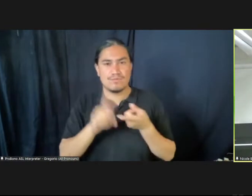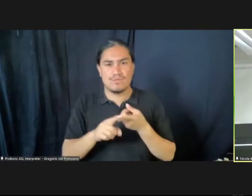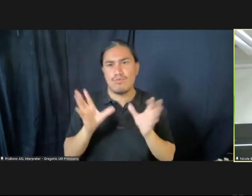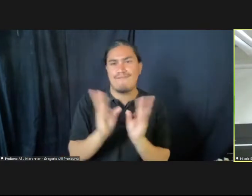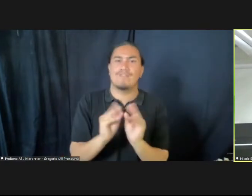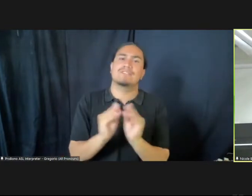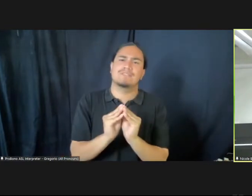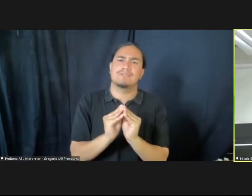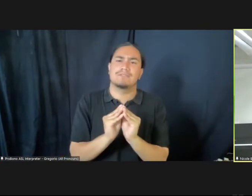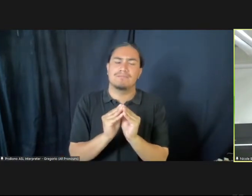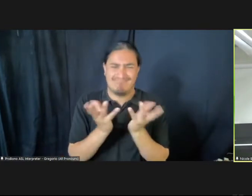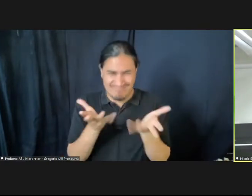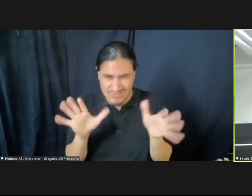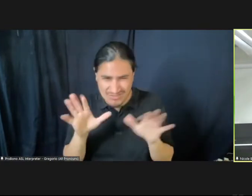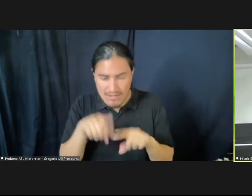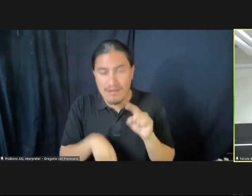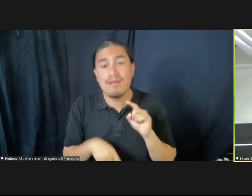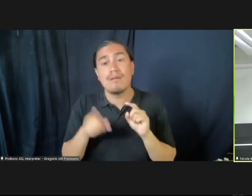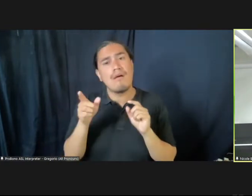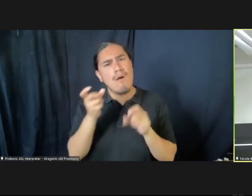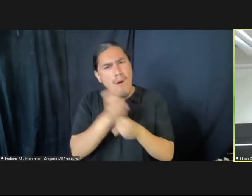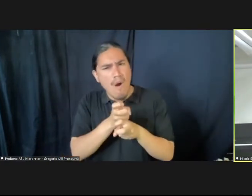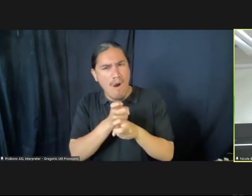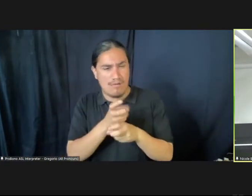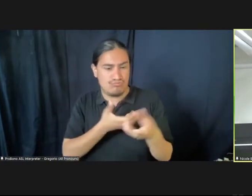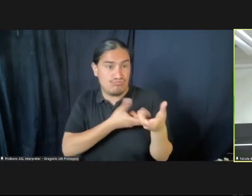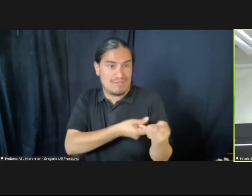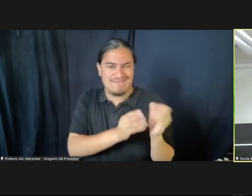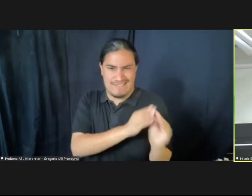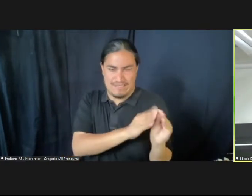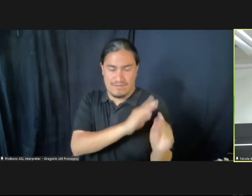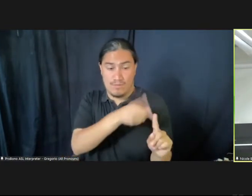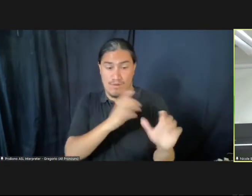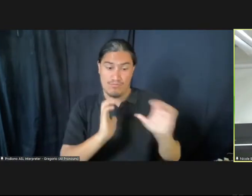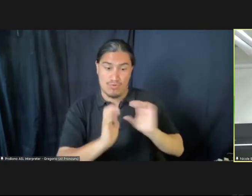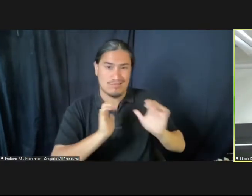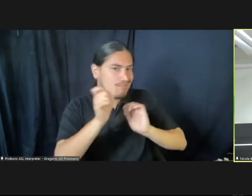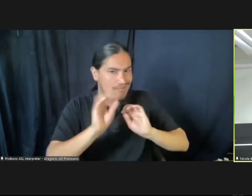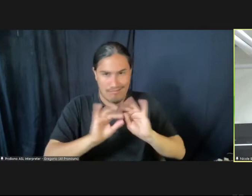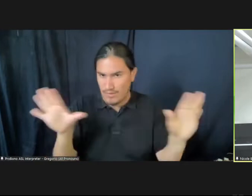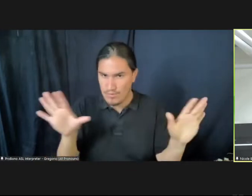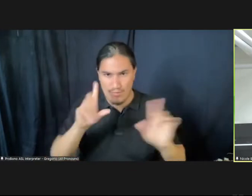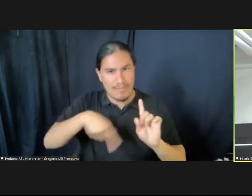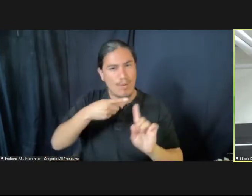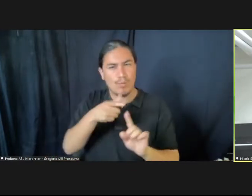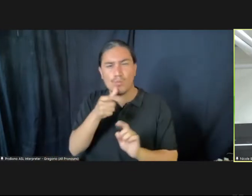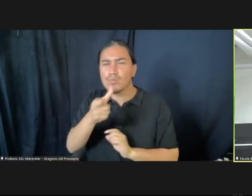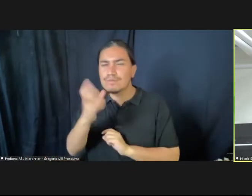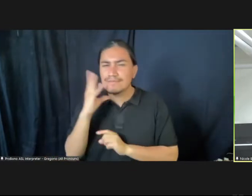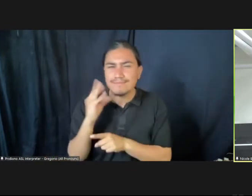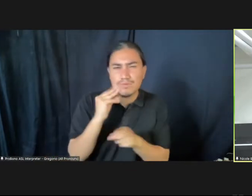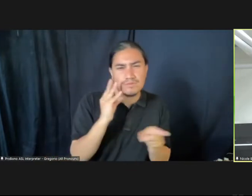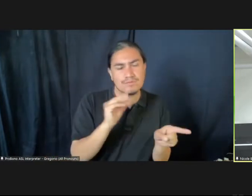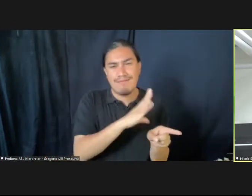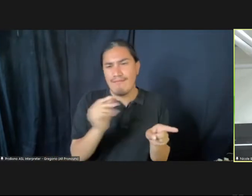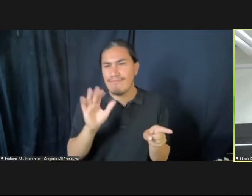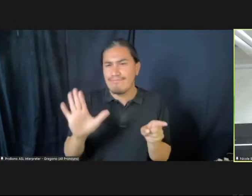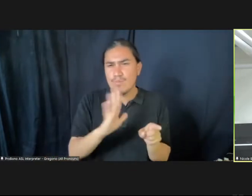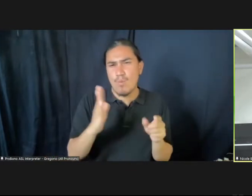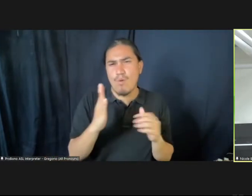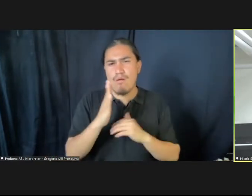conference. It's difficult to repair trust when communication is not clear around whose experience and comfort is